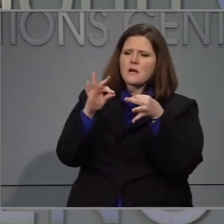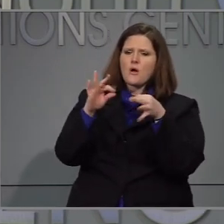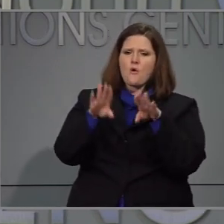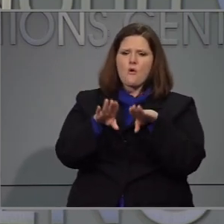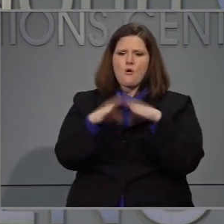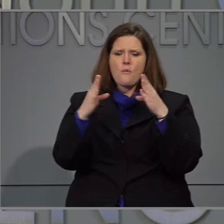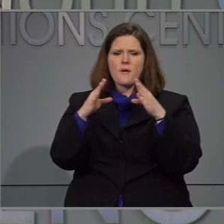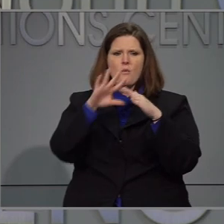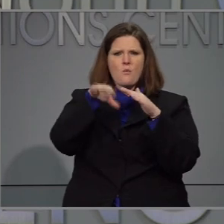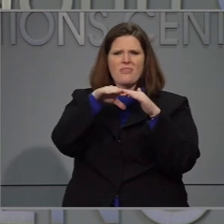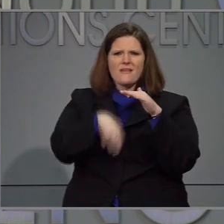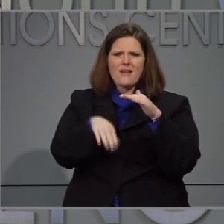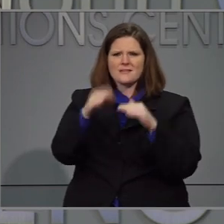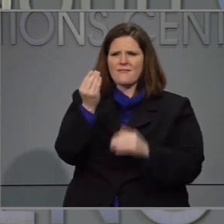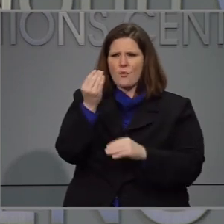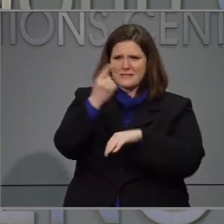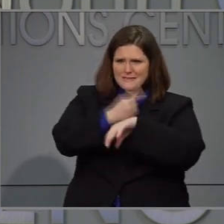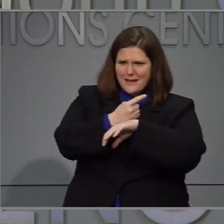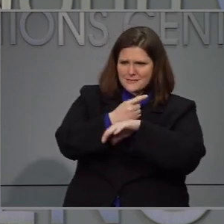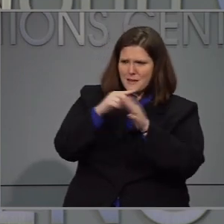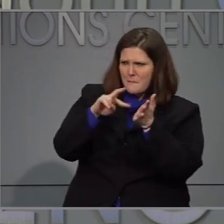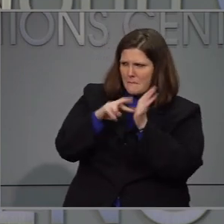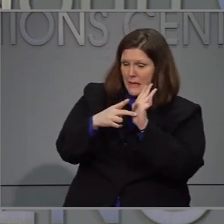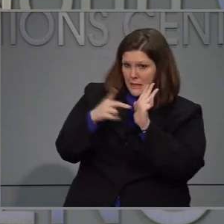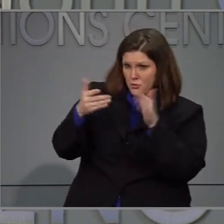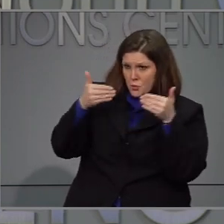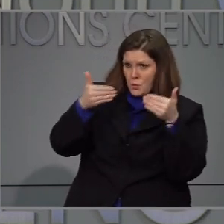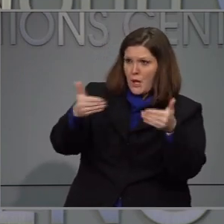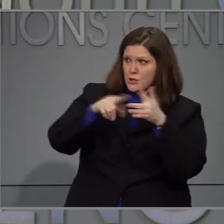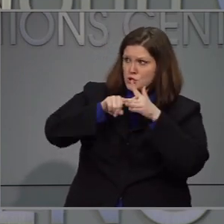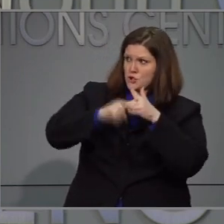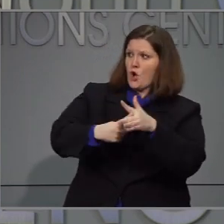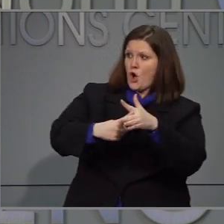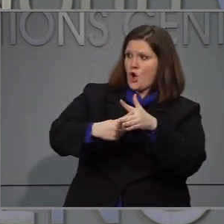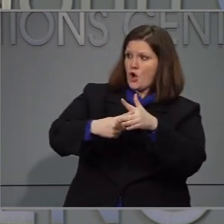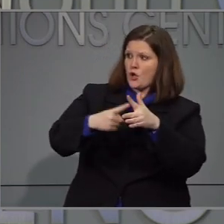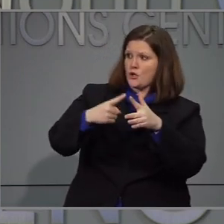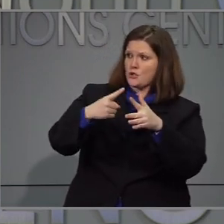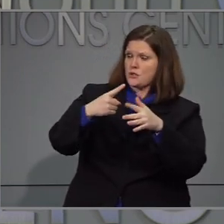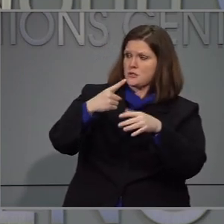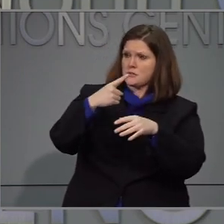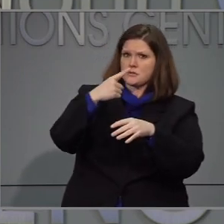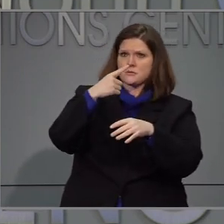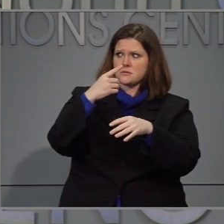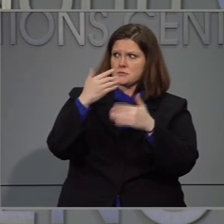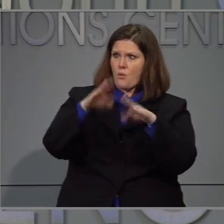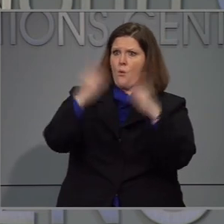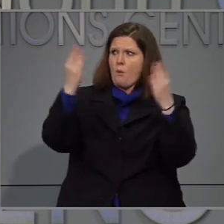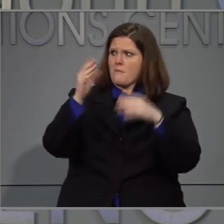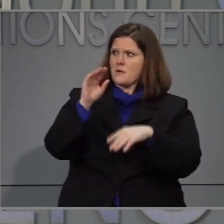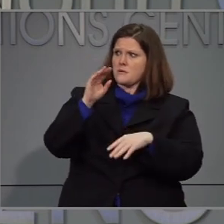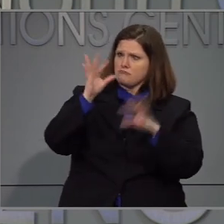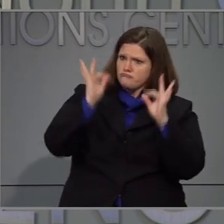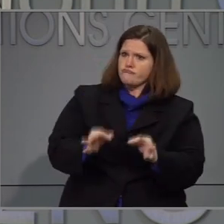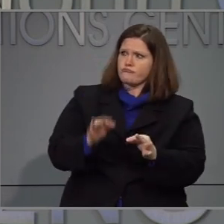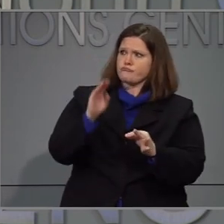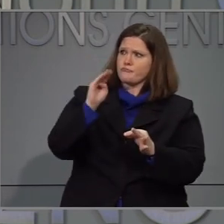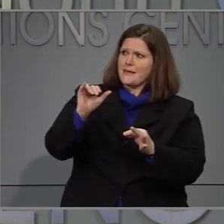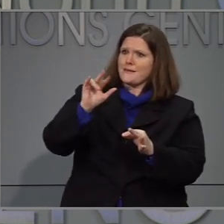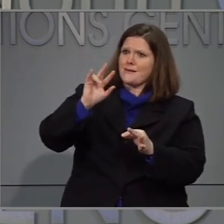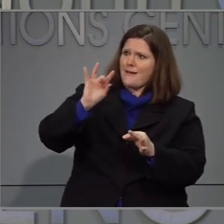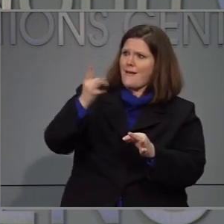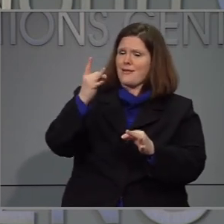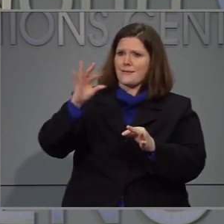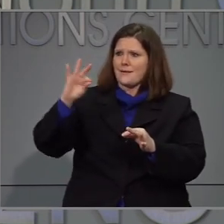opinion that we could begin phase one without seeing the 14-day reduction in some of these indicators and instead simply have to accept